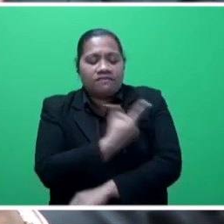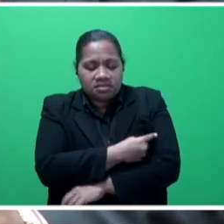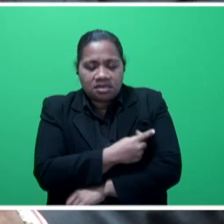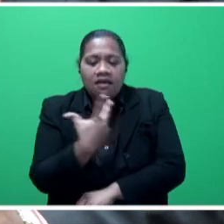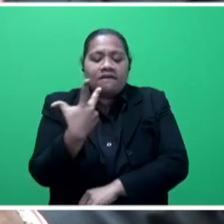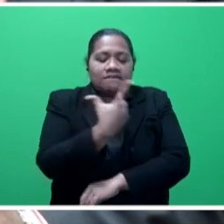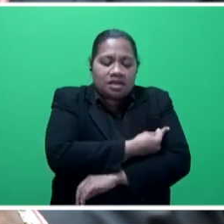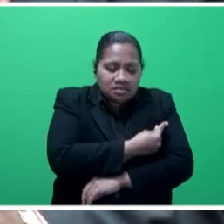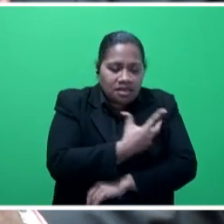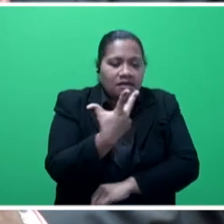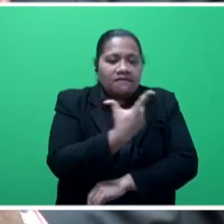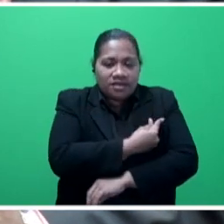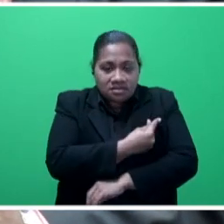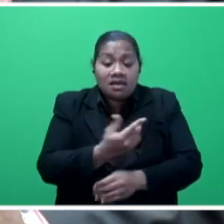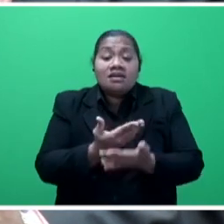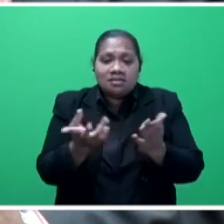how we succeeded.